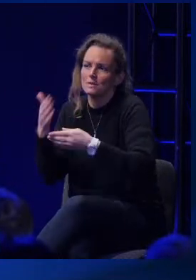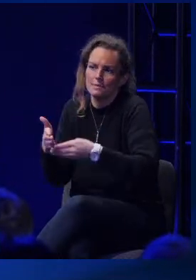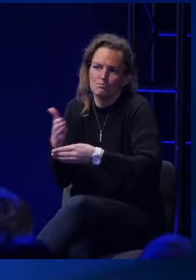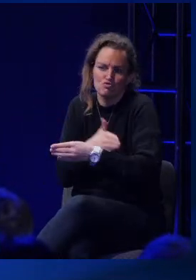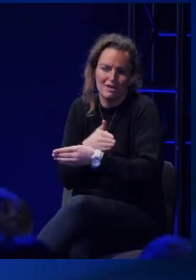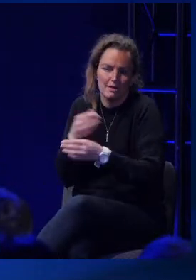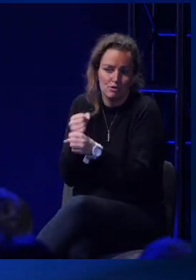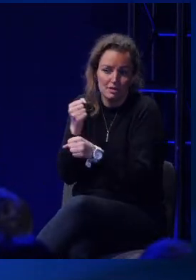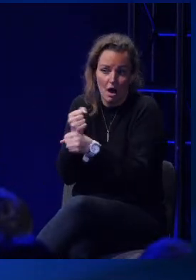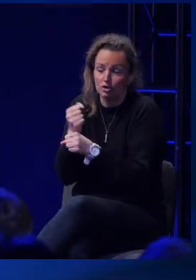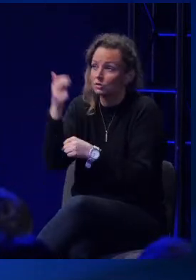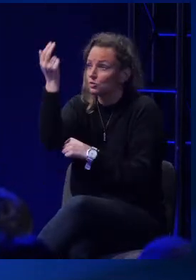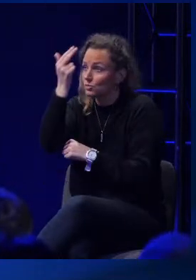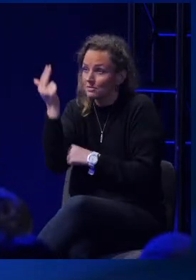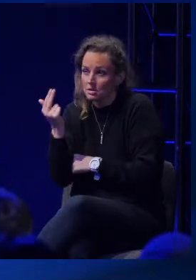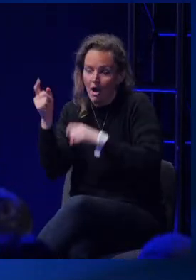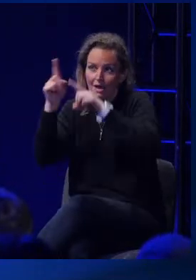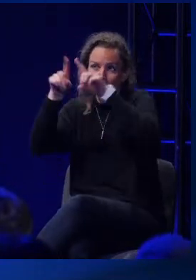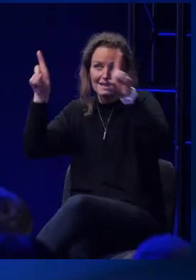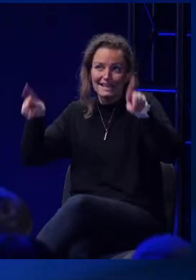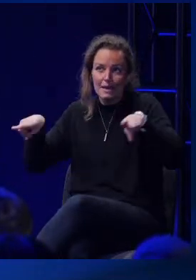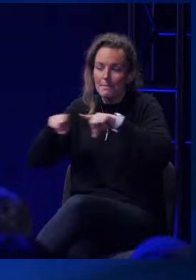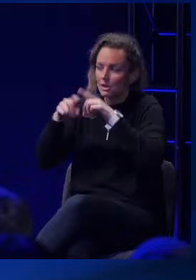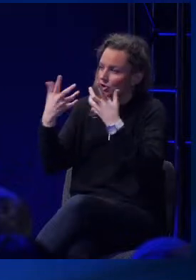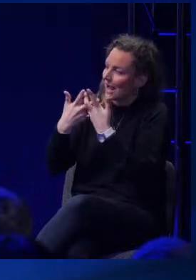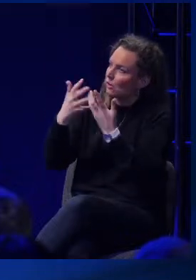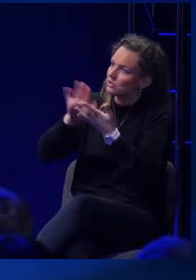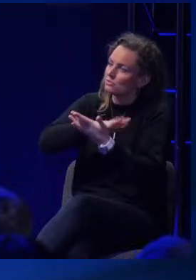you translate them in your image?